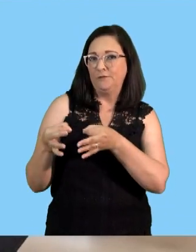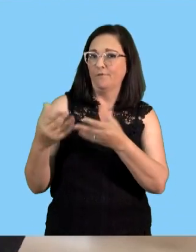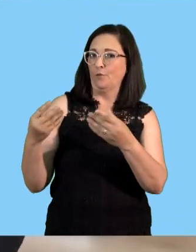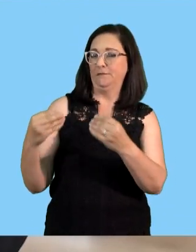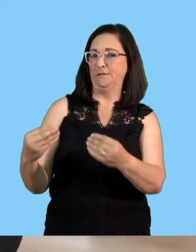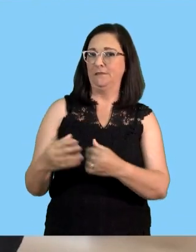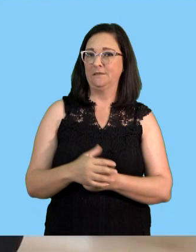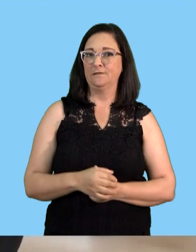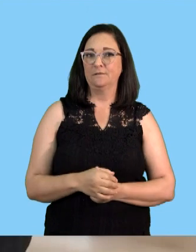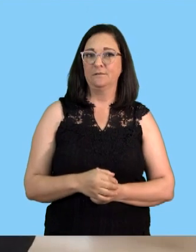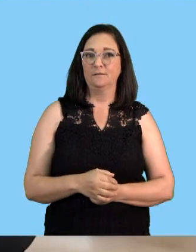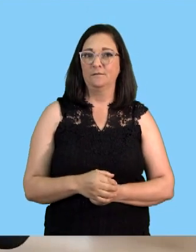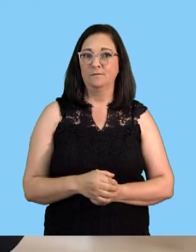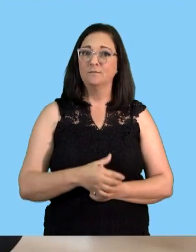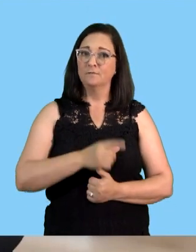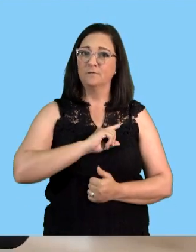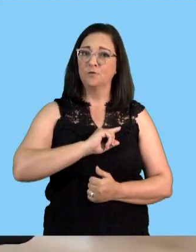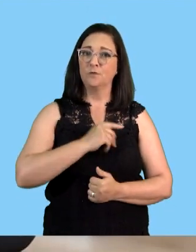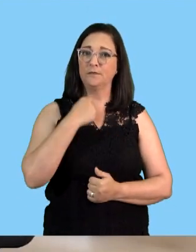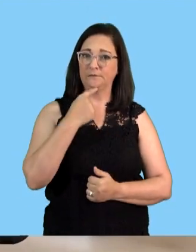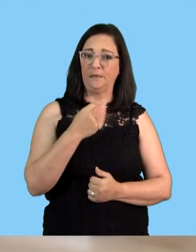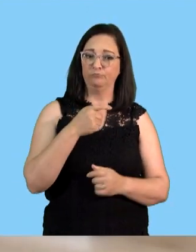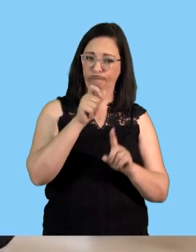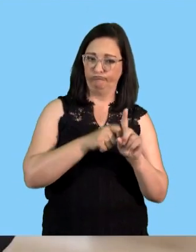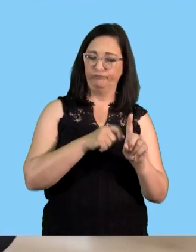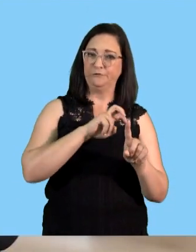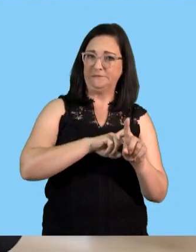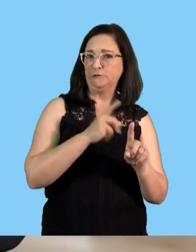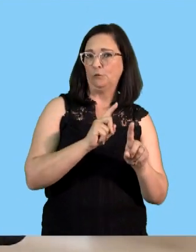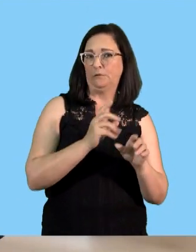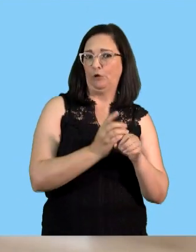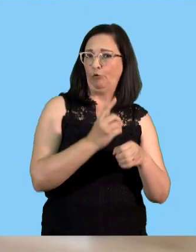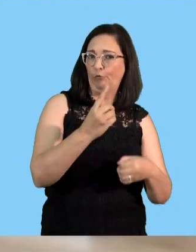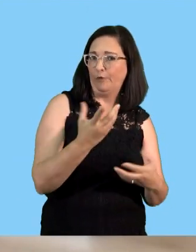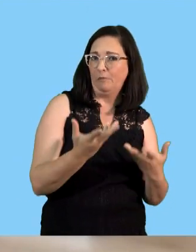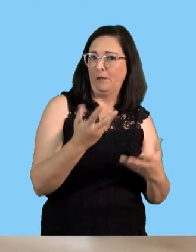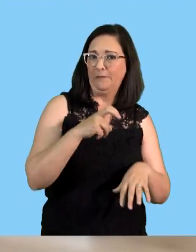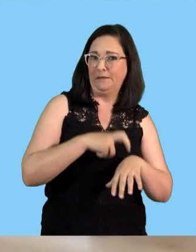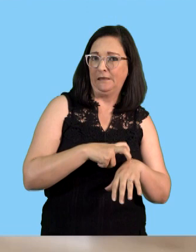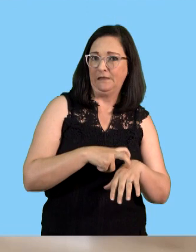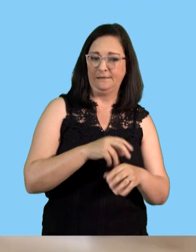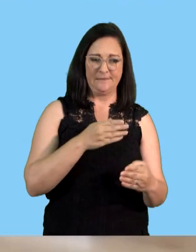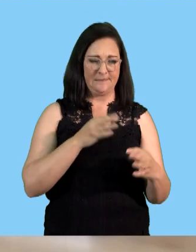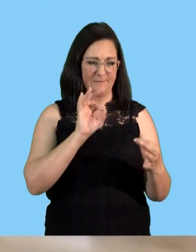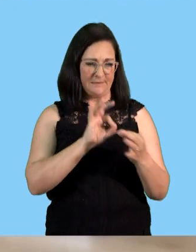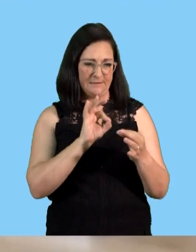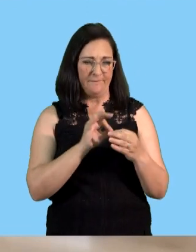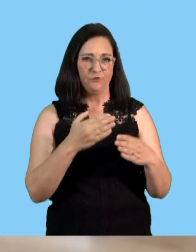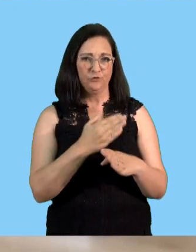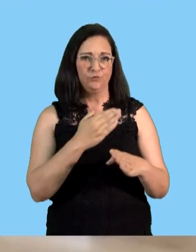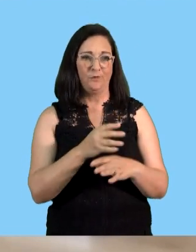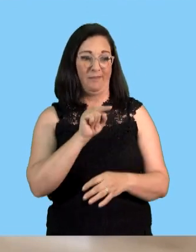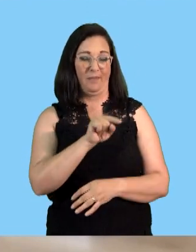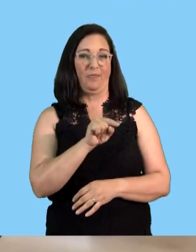the business to say, okay, fine, we need a person that has got maybe a degree in this particular career or in this